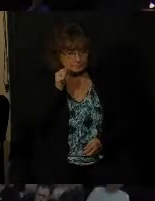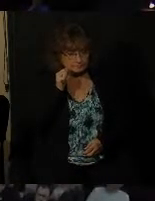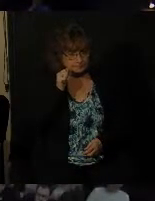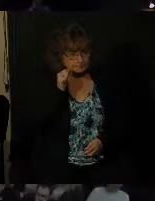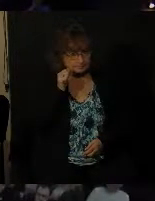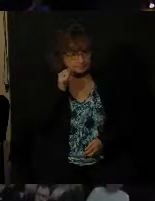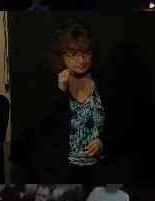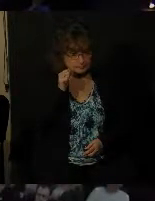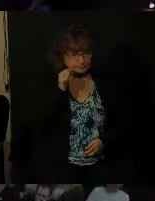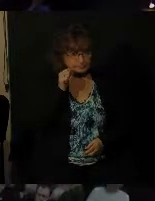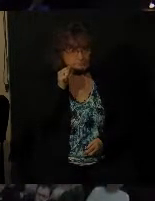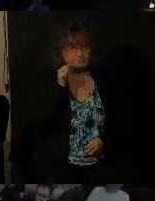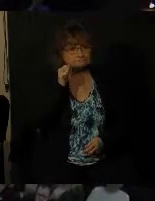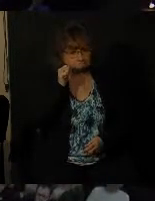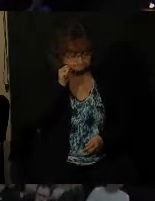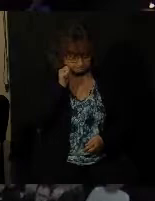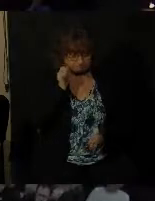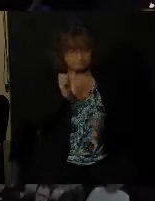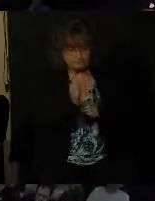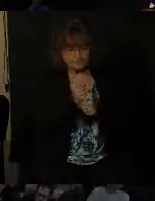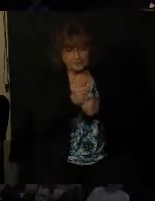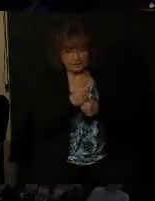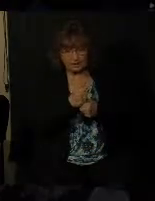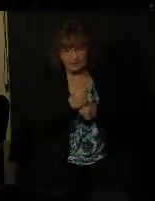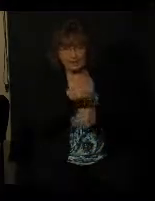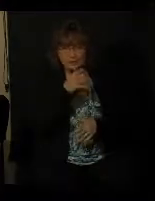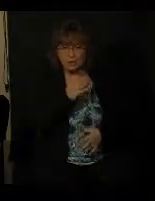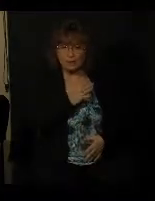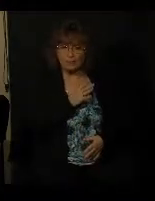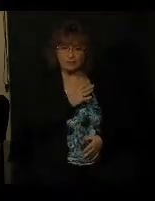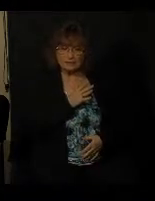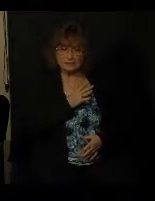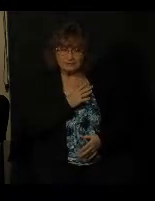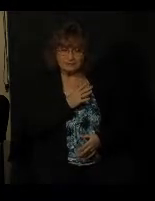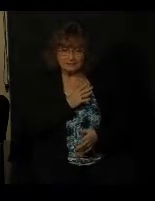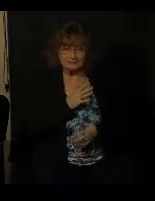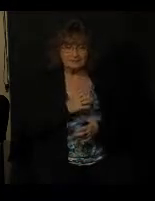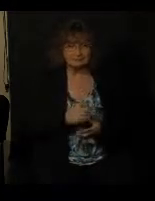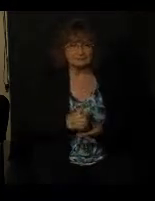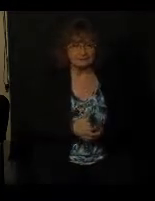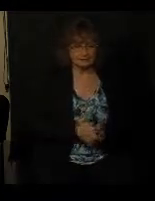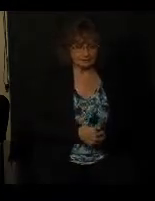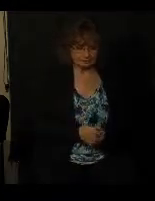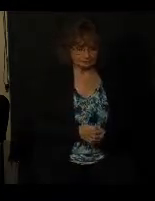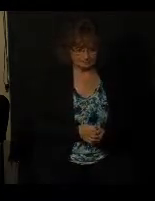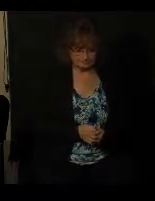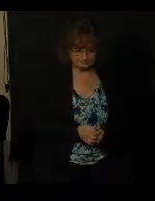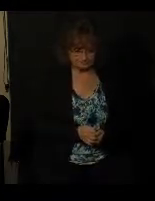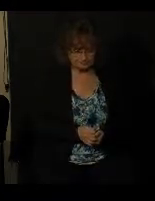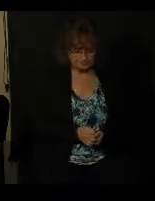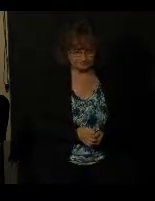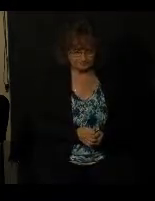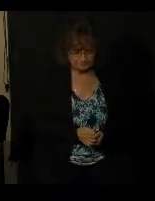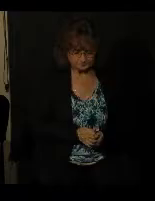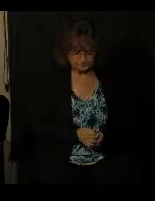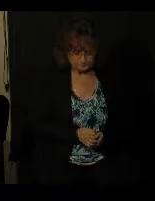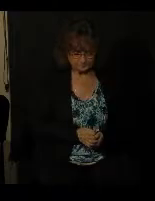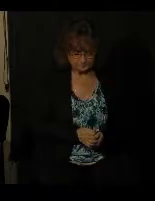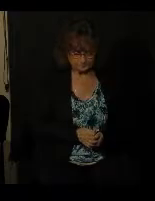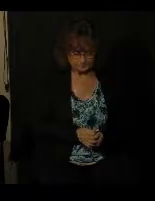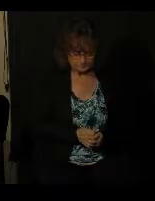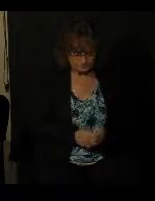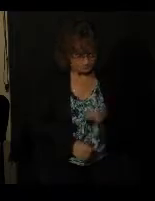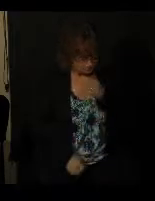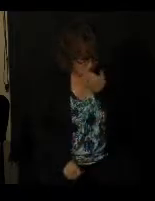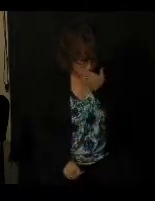ranch. And he works his will and good pleasure in the life of the families. And it doesn't always go the way we think it should.